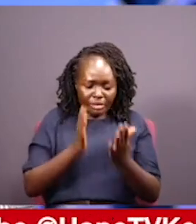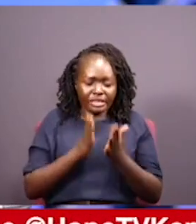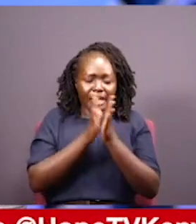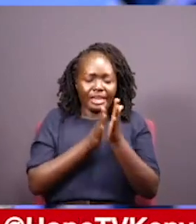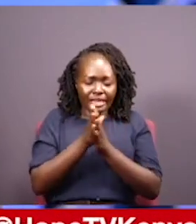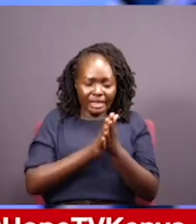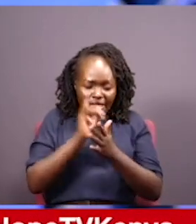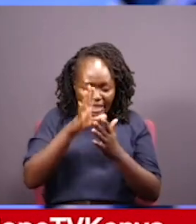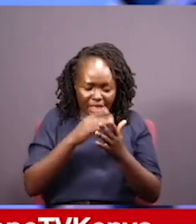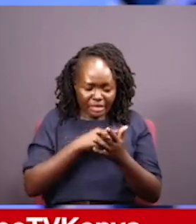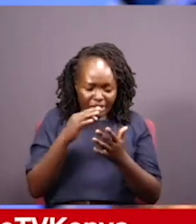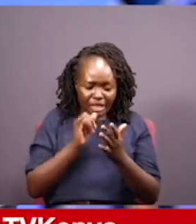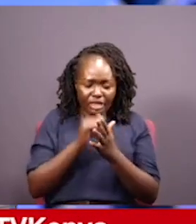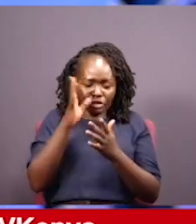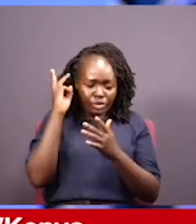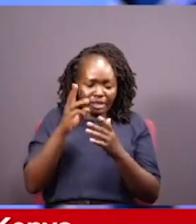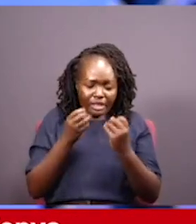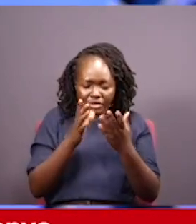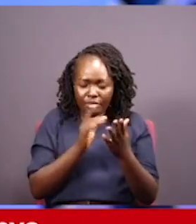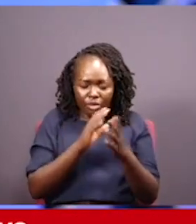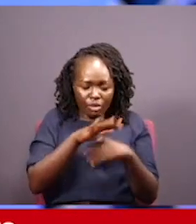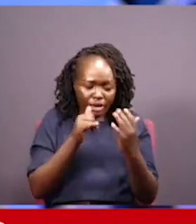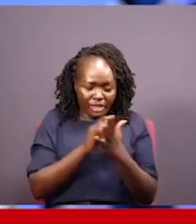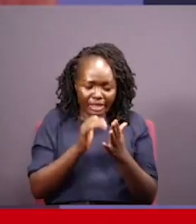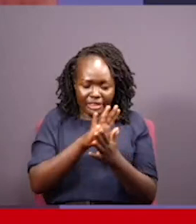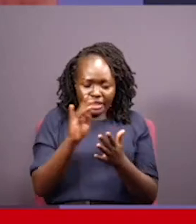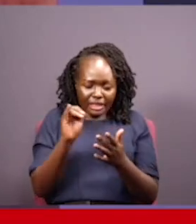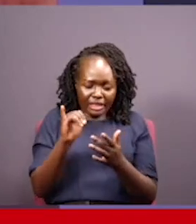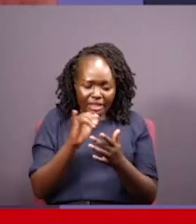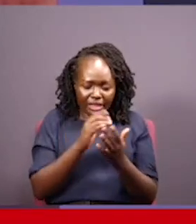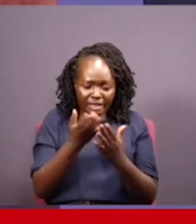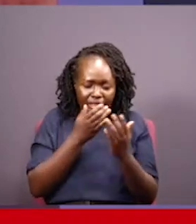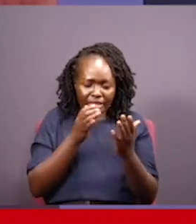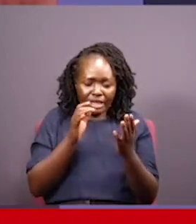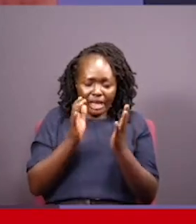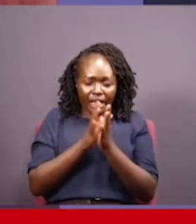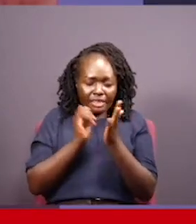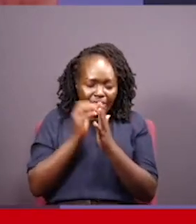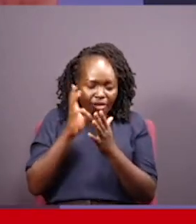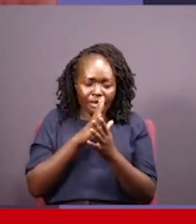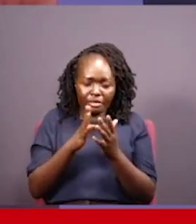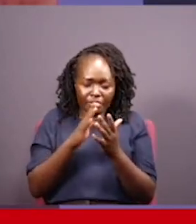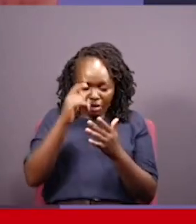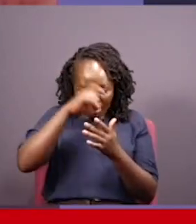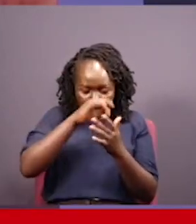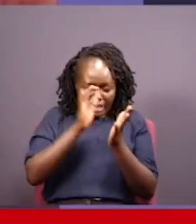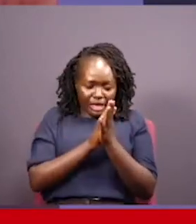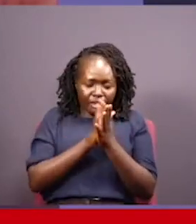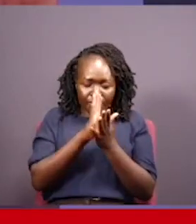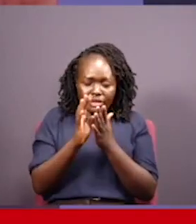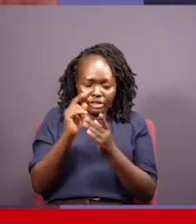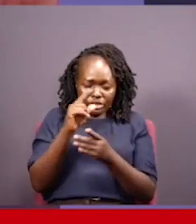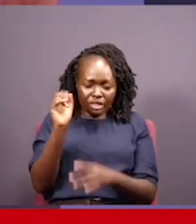that you will give them, Lord God, all that they need, Father, that they may be wise, that they may be gentle, that they may